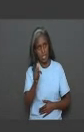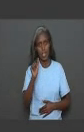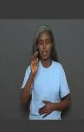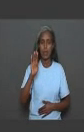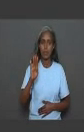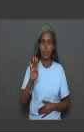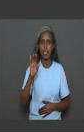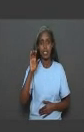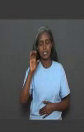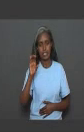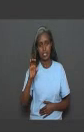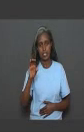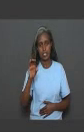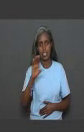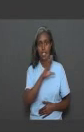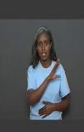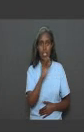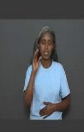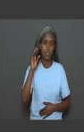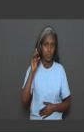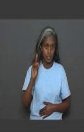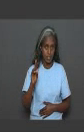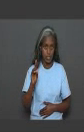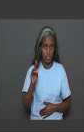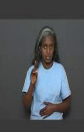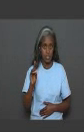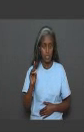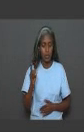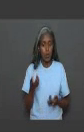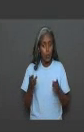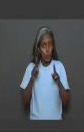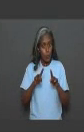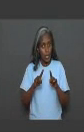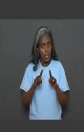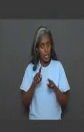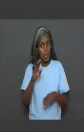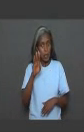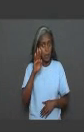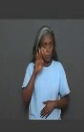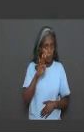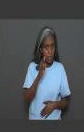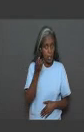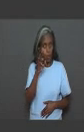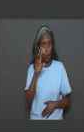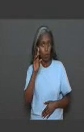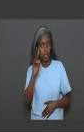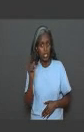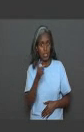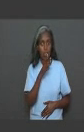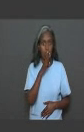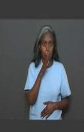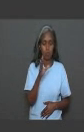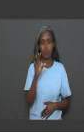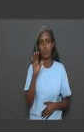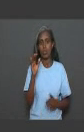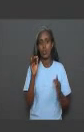A, B, C, and D, when neither B nor